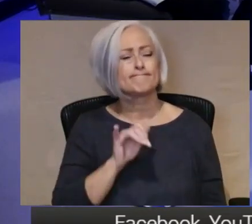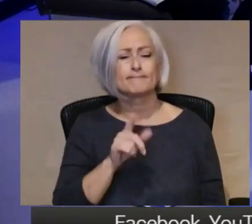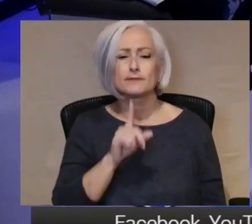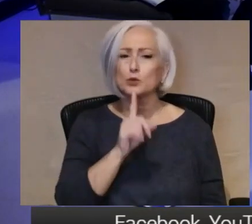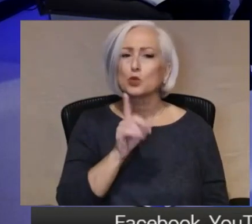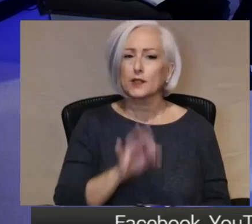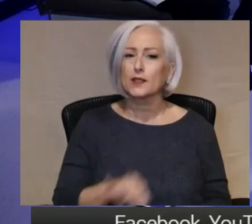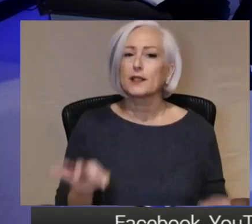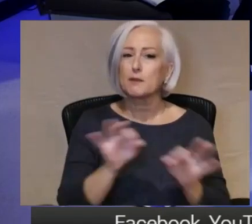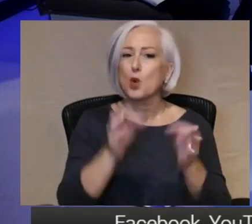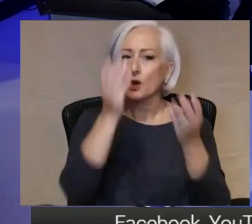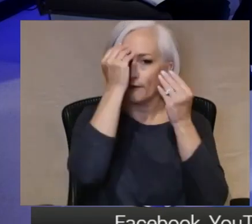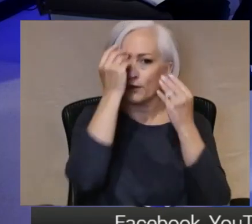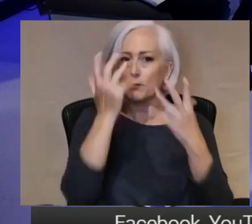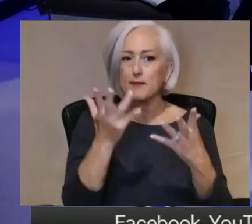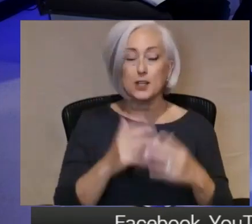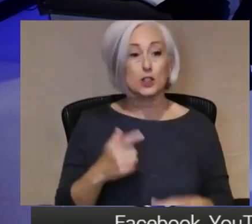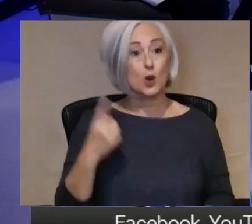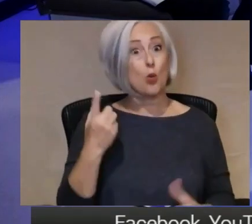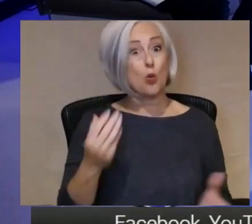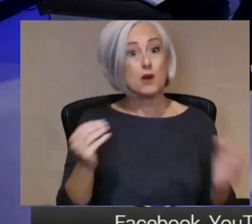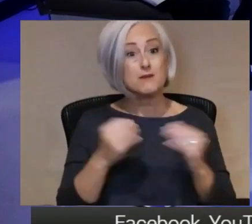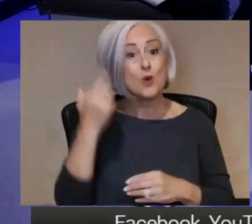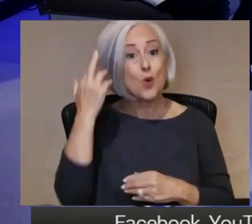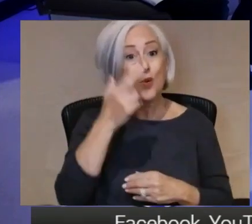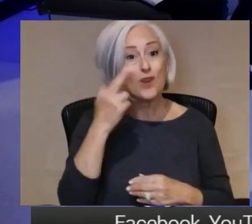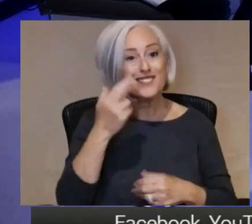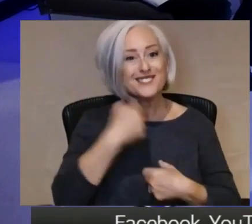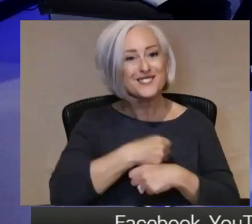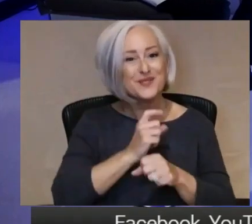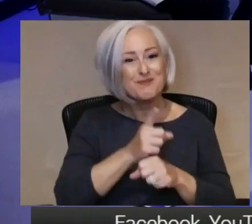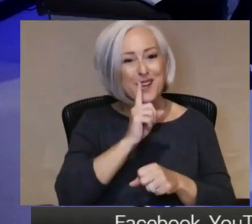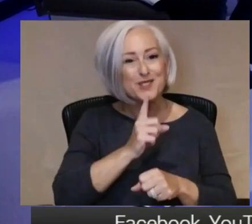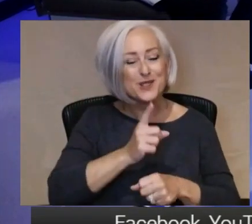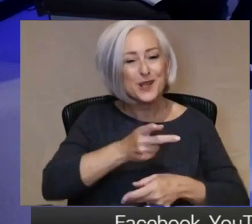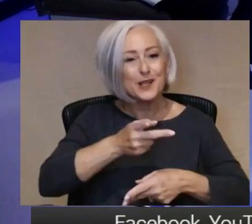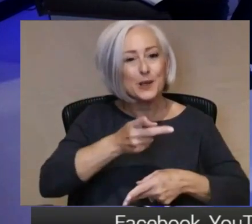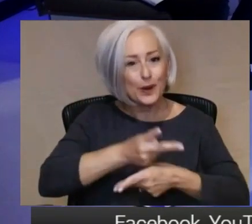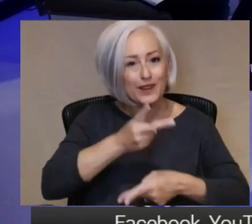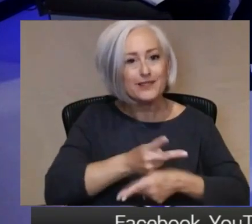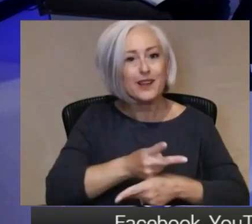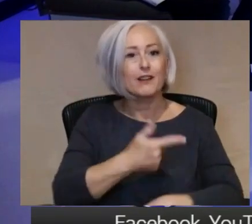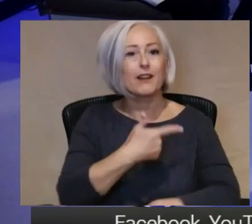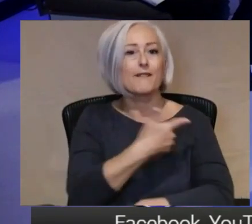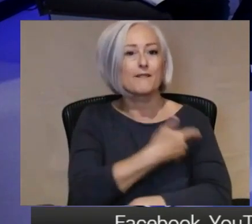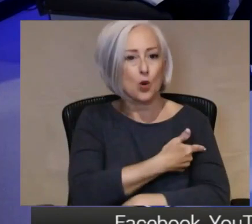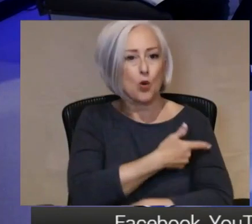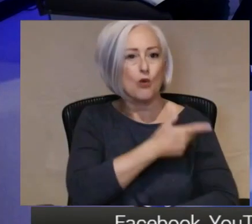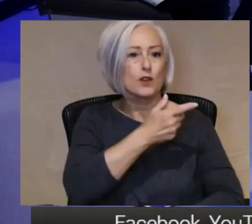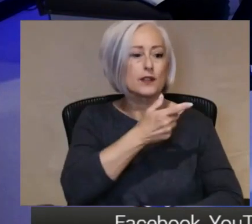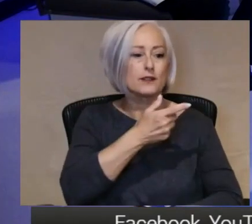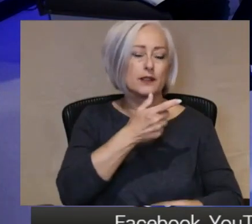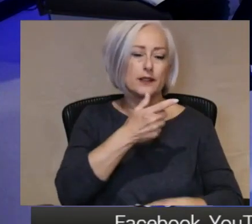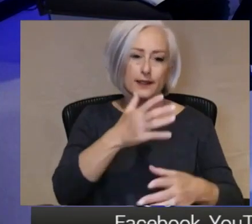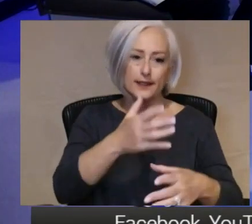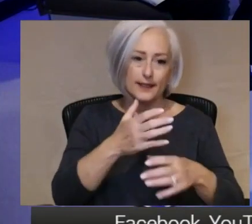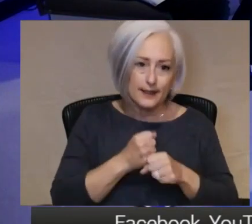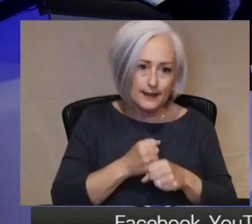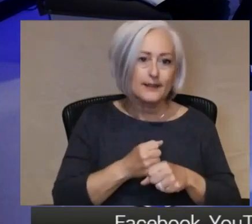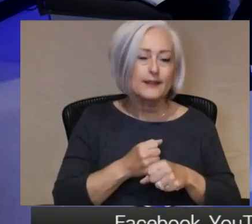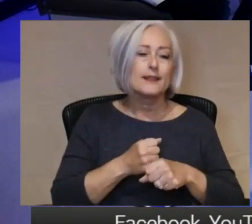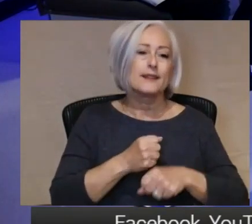information. And just one more reason to make sure we treat COVID right. You know, get vaccinated, wear your mask, do the things you know that are going to keep you